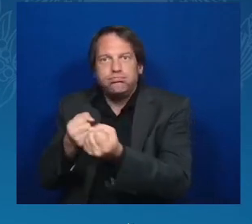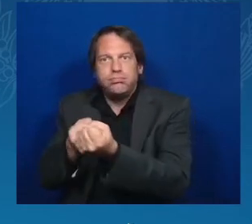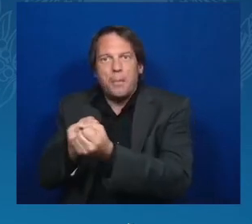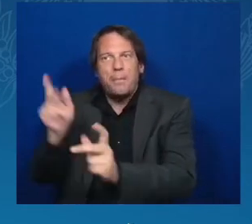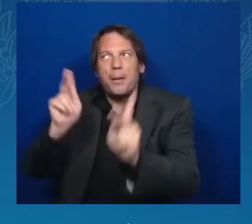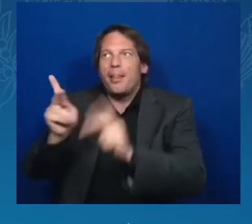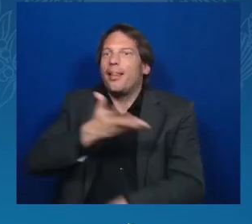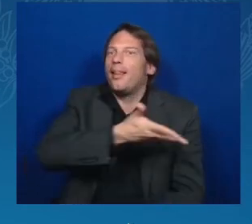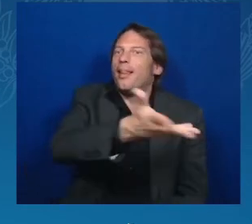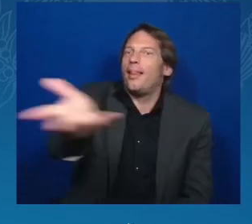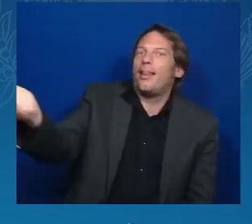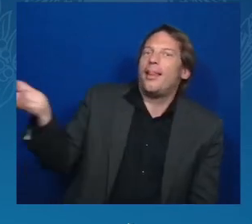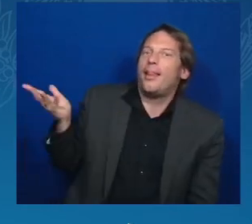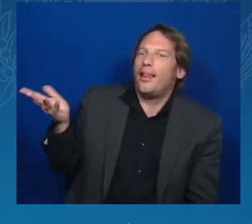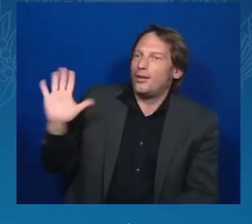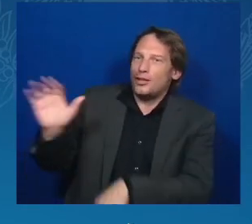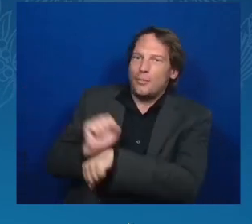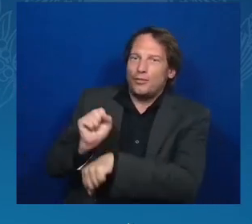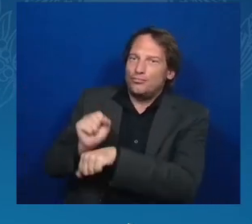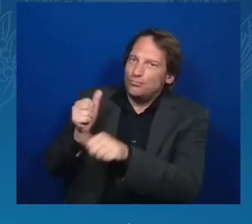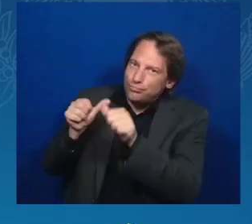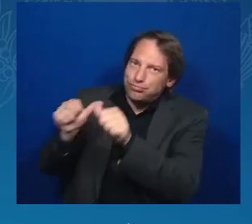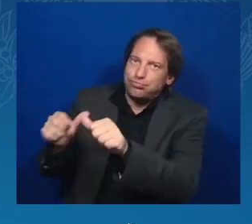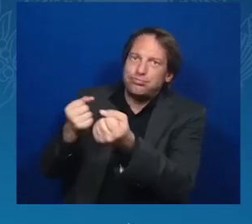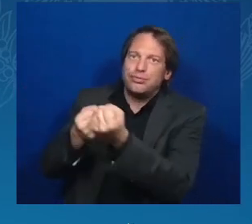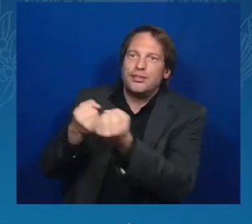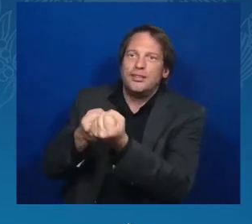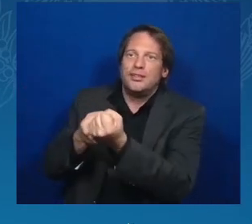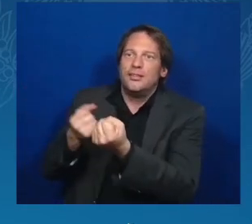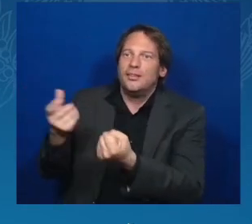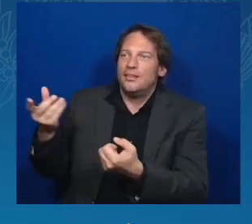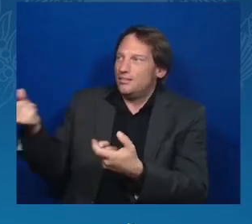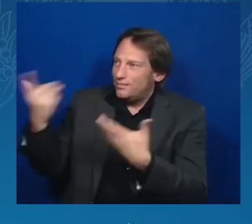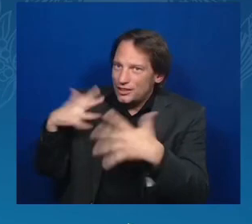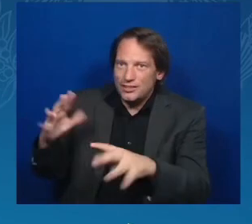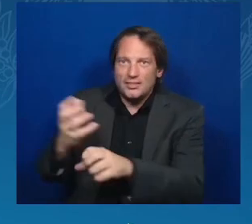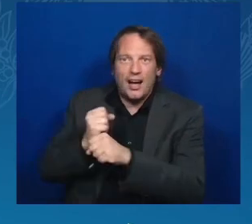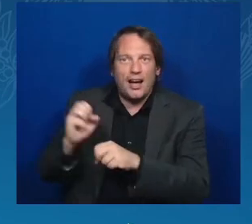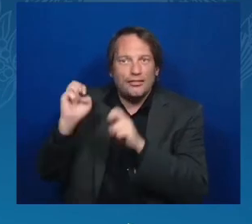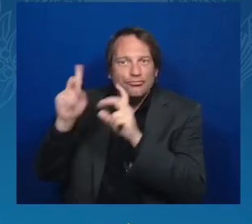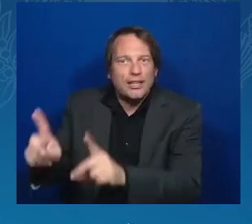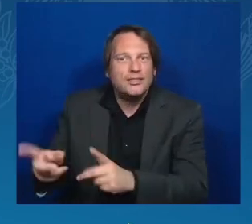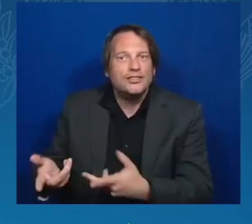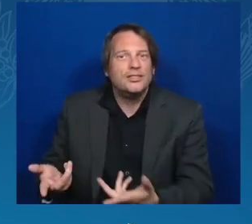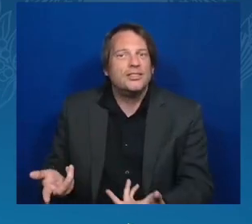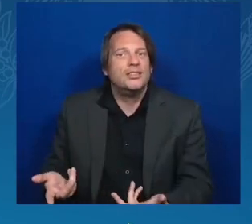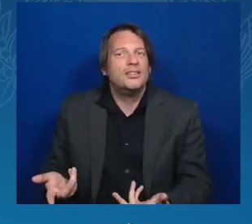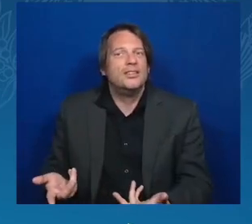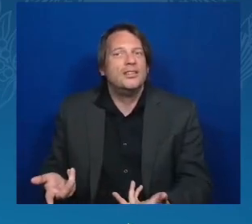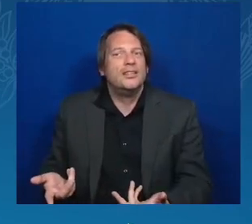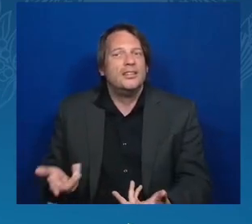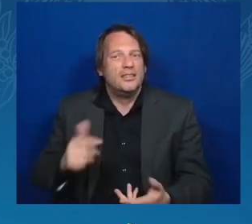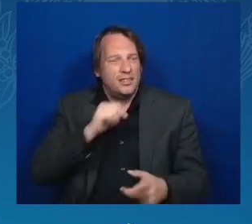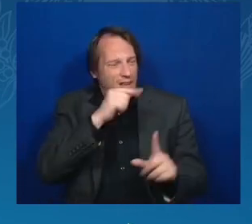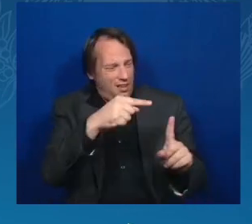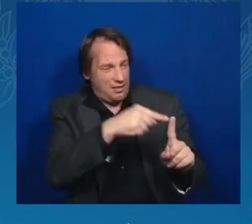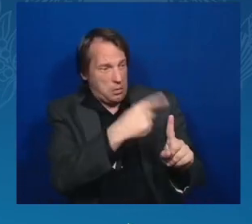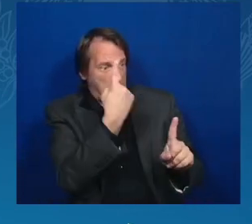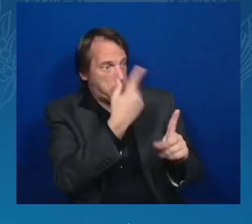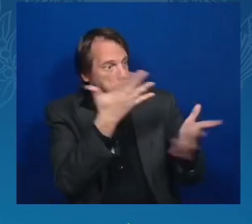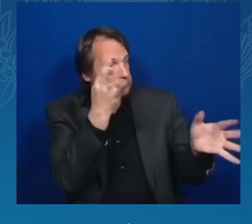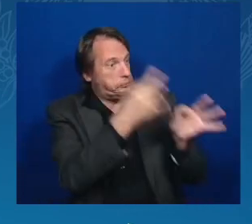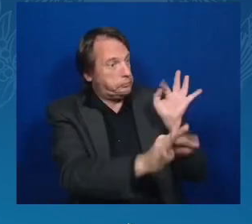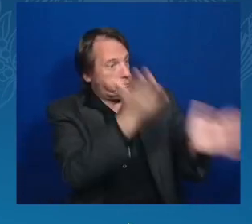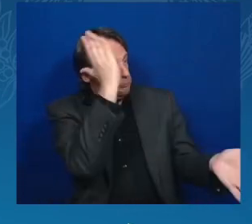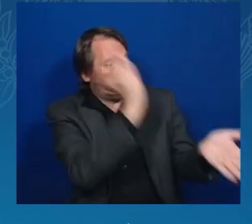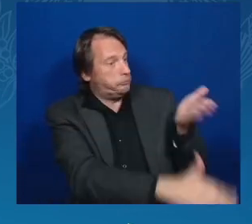relief. Right. So it is not just student loan cancellation. This is about student loan relief and relieving this burden of debt for